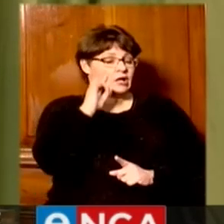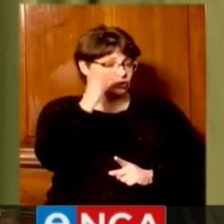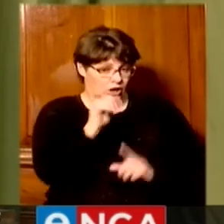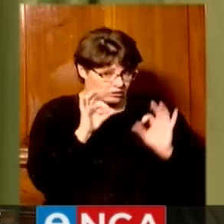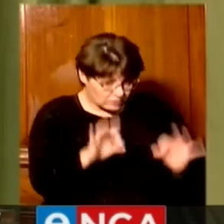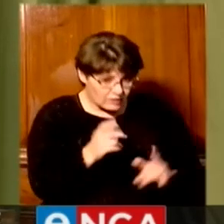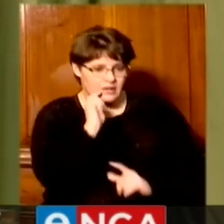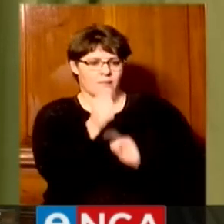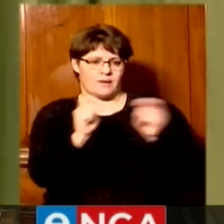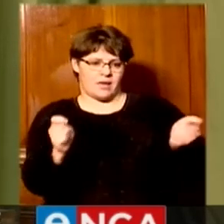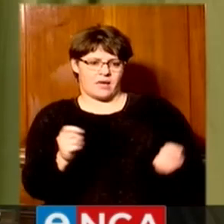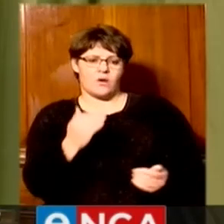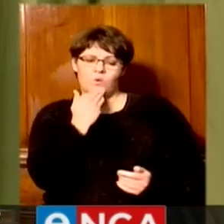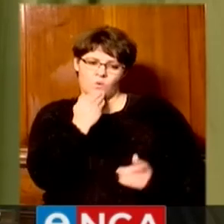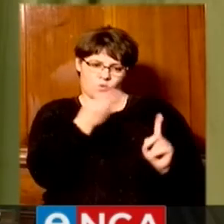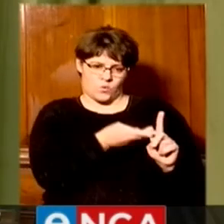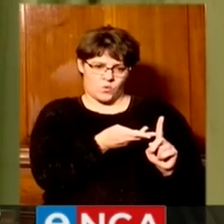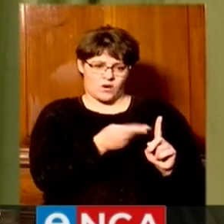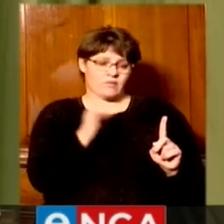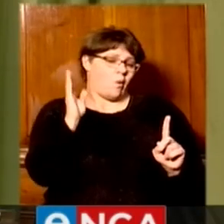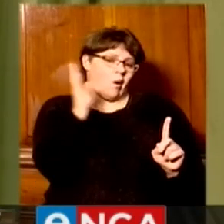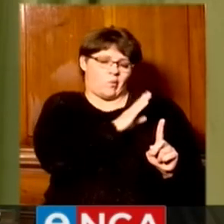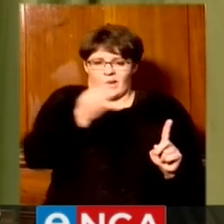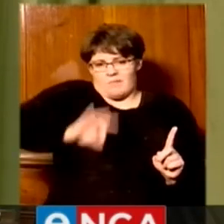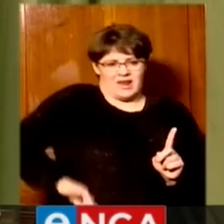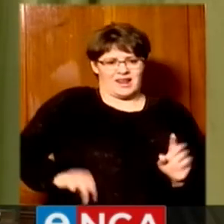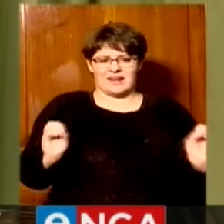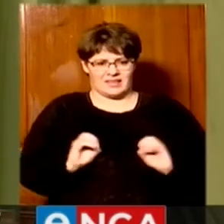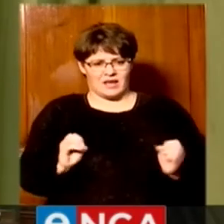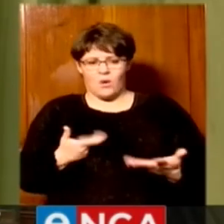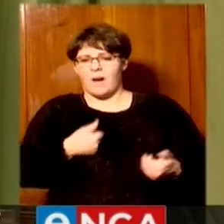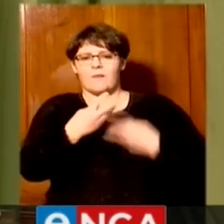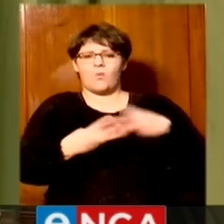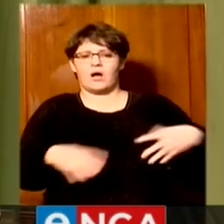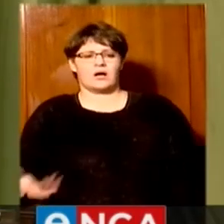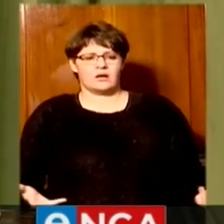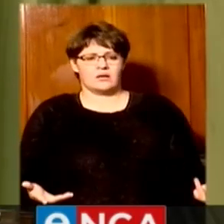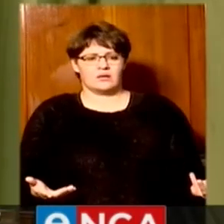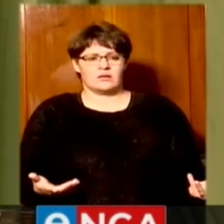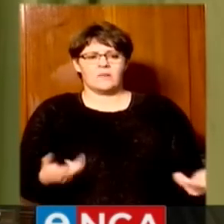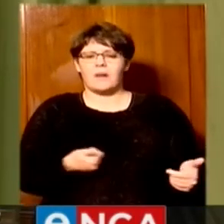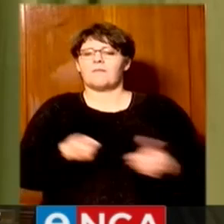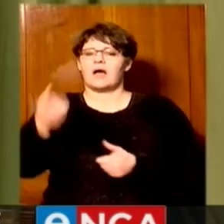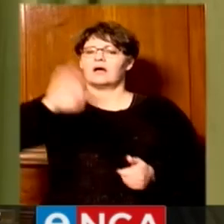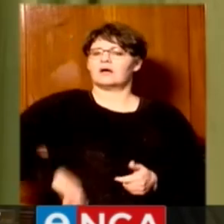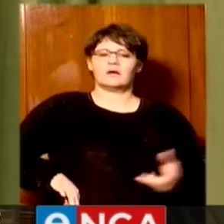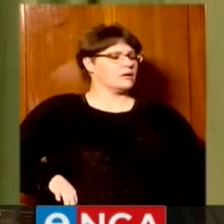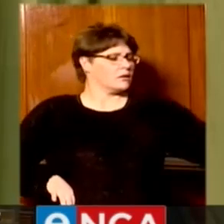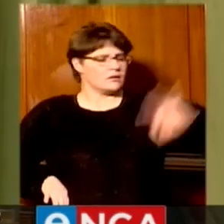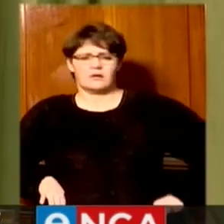kubantu okufuneka babhadalwe, ngoba abanye abantu bayaphindela emsebenzini uthola ukuthi sesibathola back